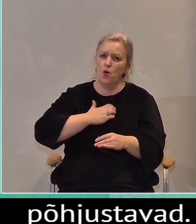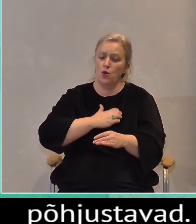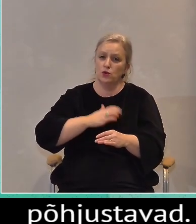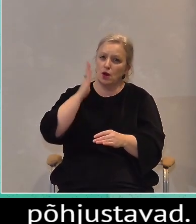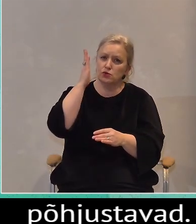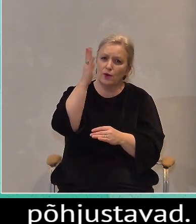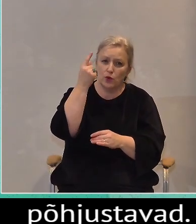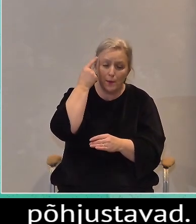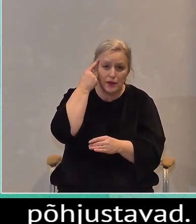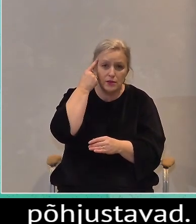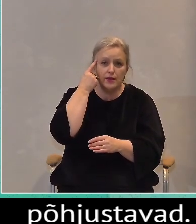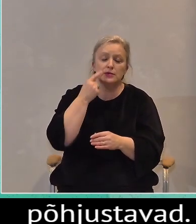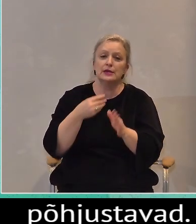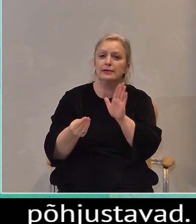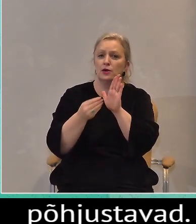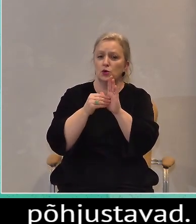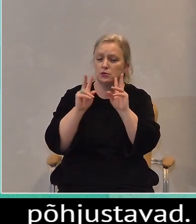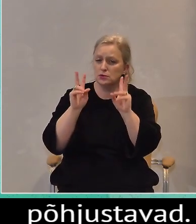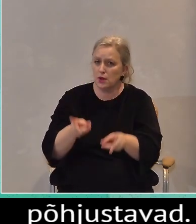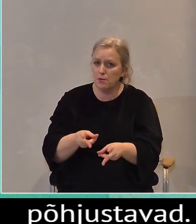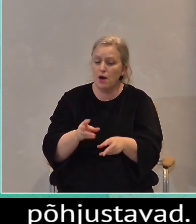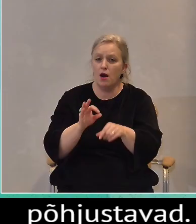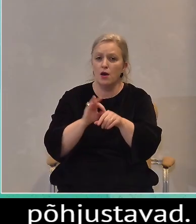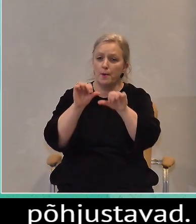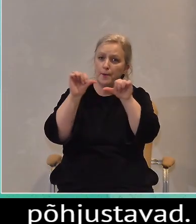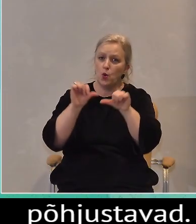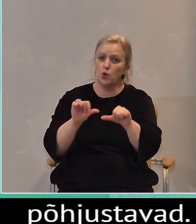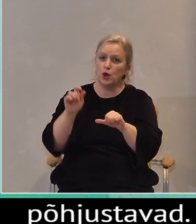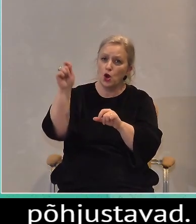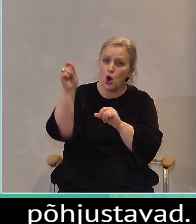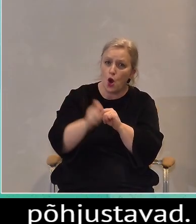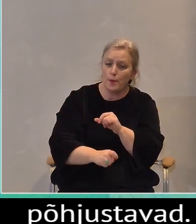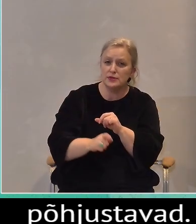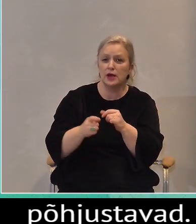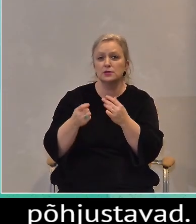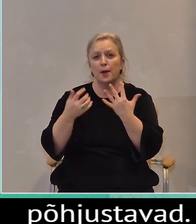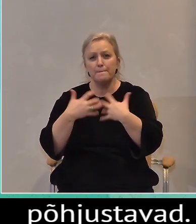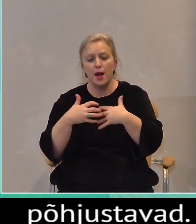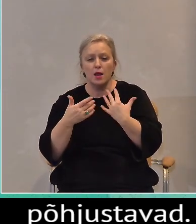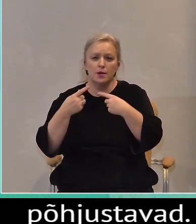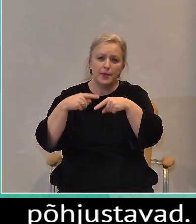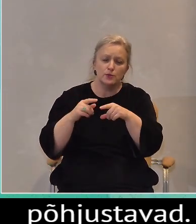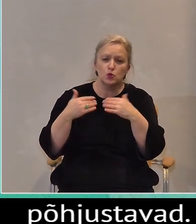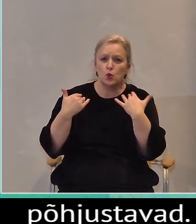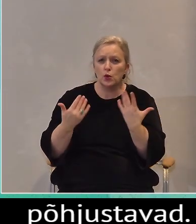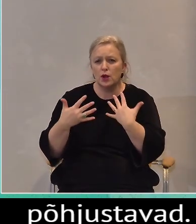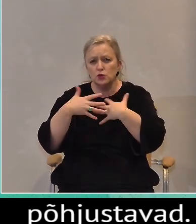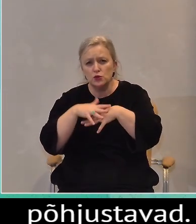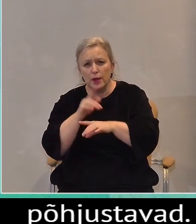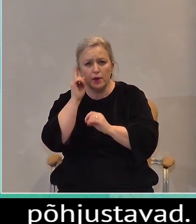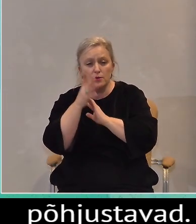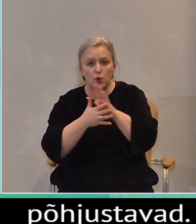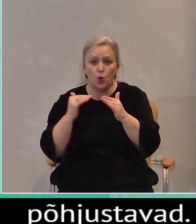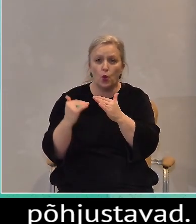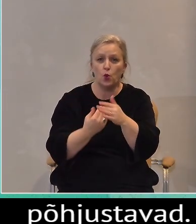to patients, but they're massively important in the long run for modeling diseases, understanding